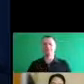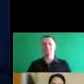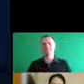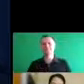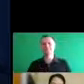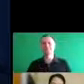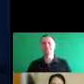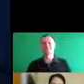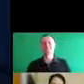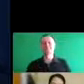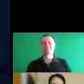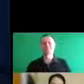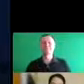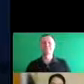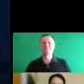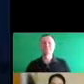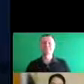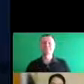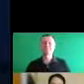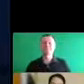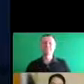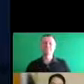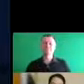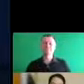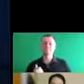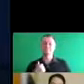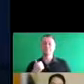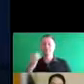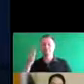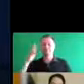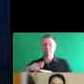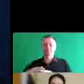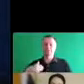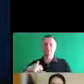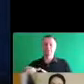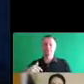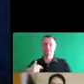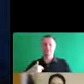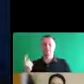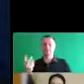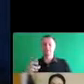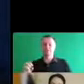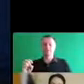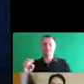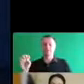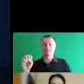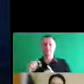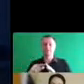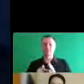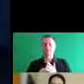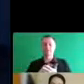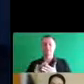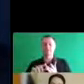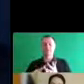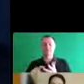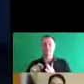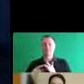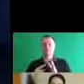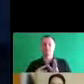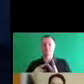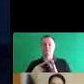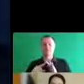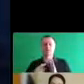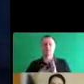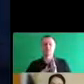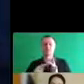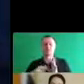And also just my, you know, my parents, my background, I'm Ethiopian, Eritrean. There's many layers